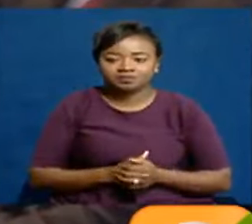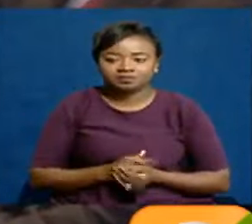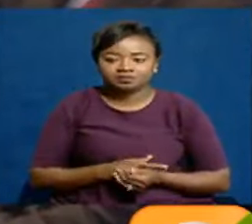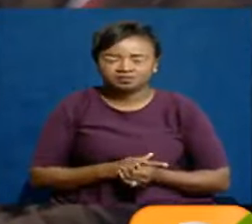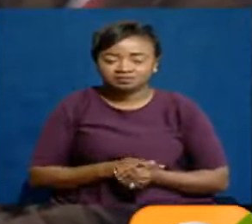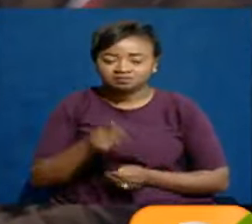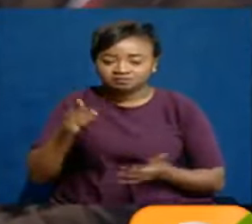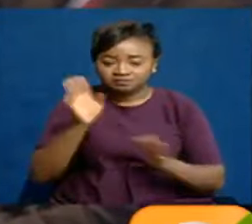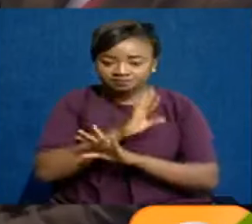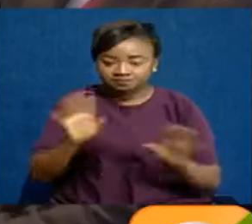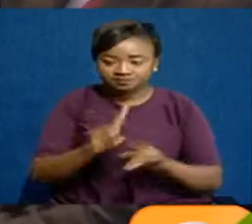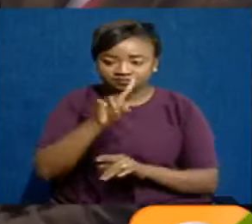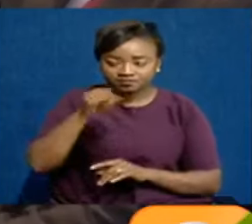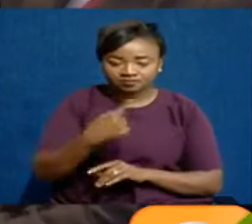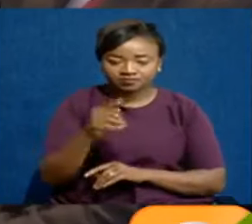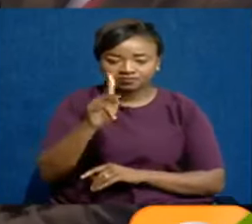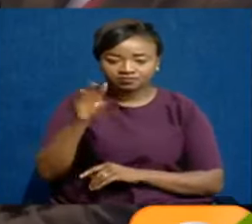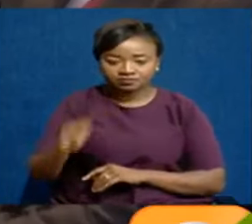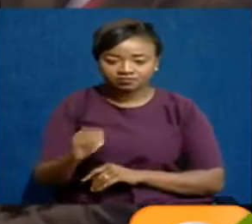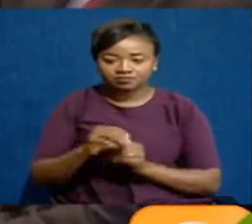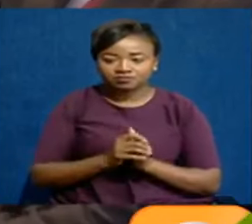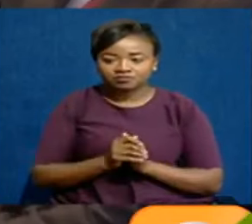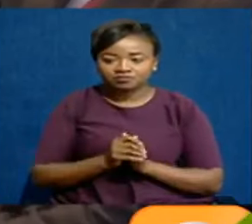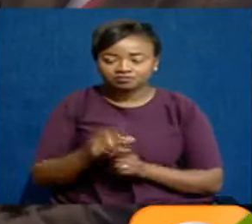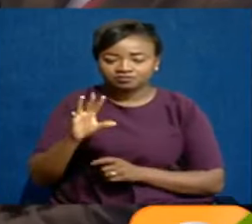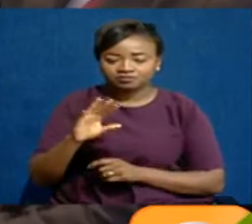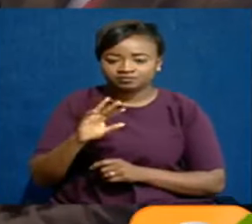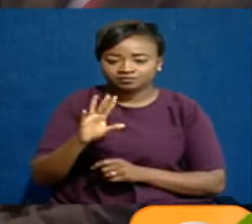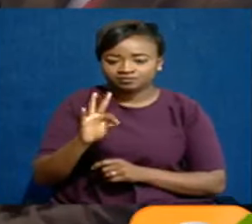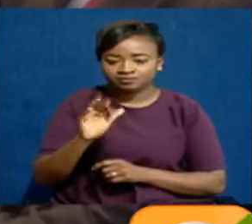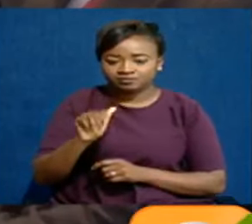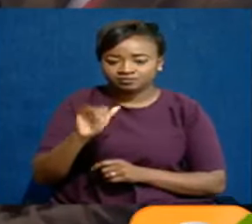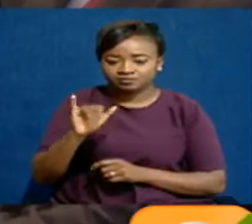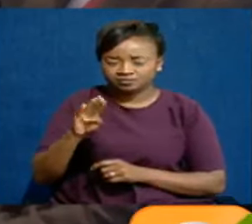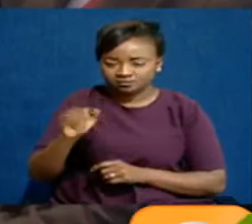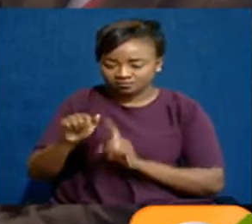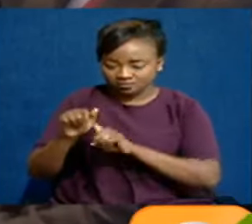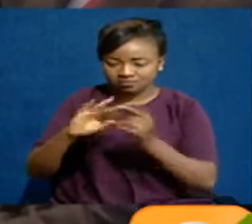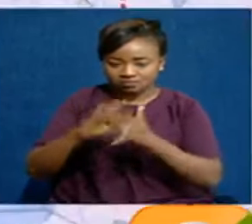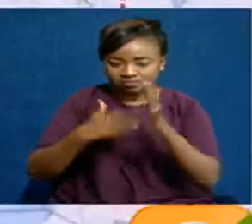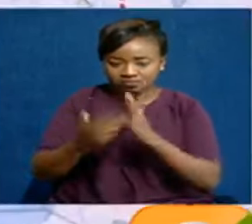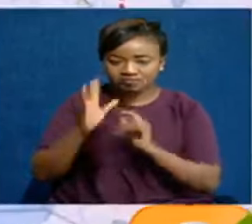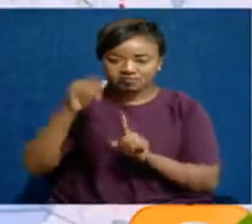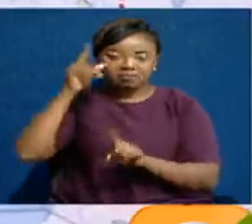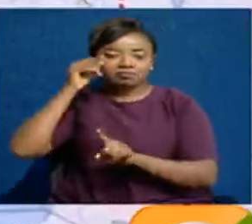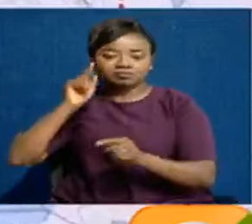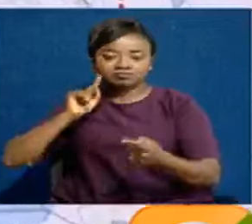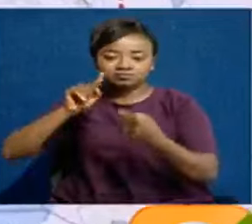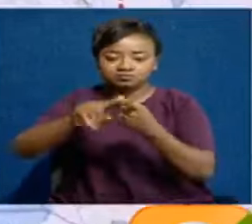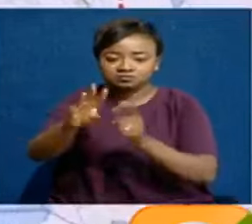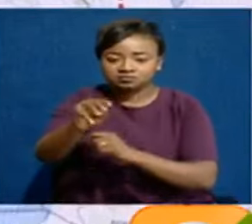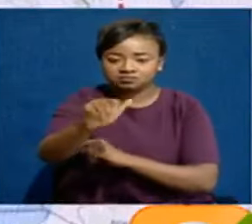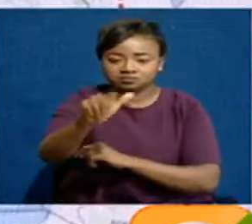The completion of the 1,000-kilometer fiber layout by Bayobab in their east-west route from Mombasa to Malaba is set to